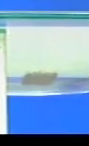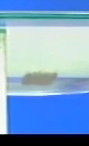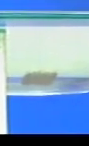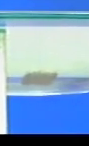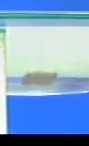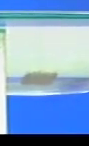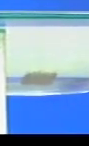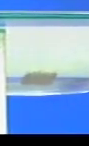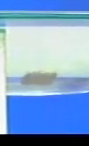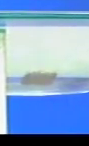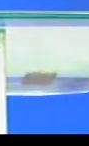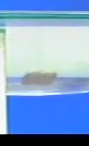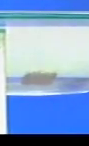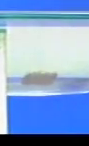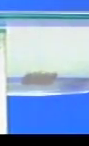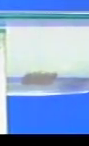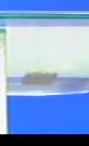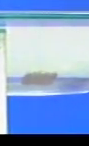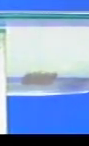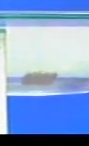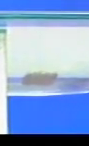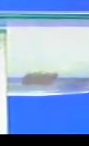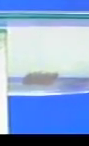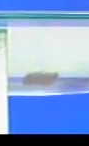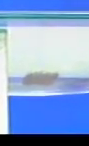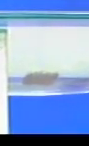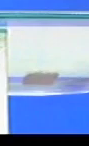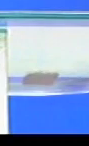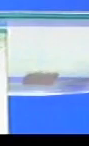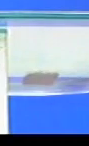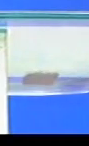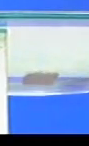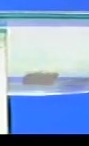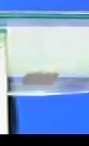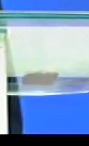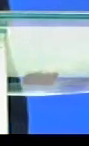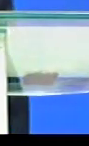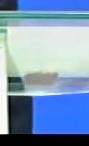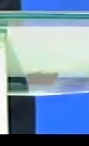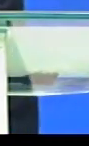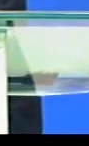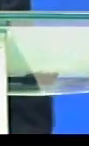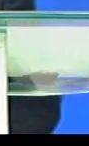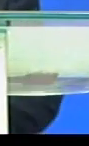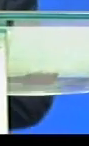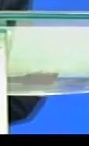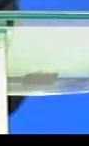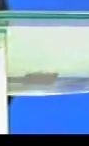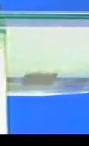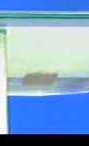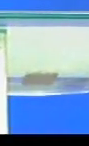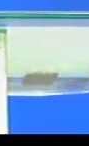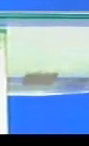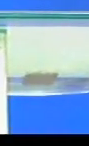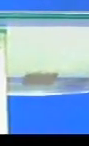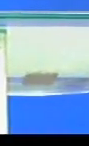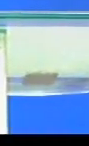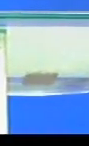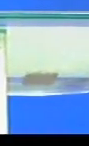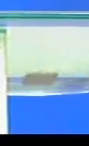miracles take place in every life in Jesus' name. Well, thank you because we know you have